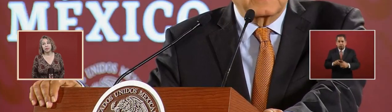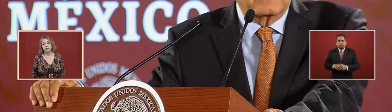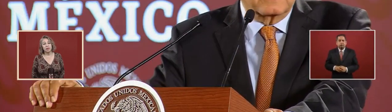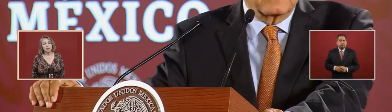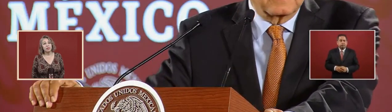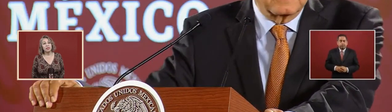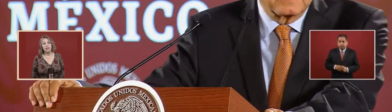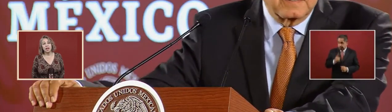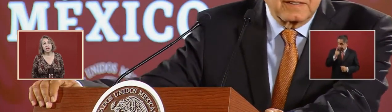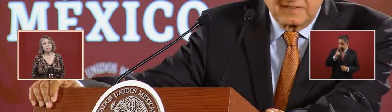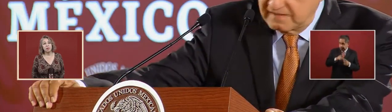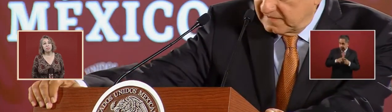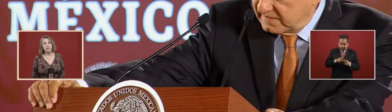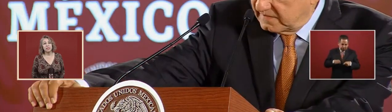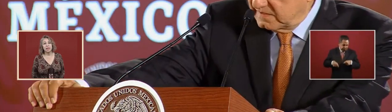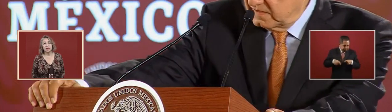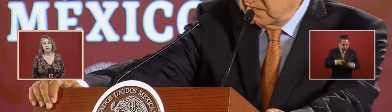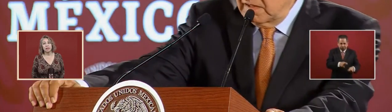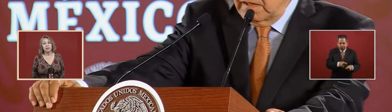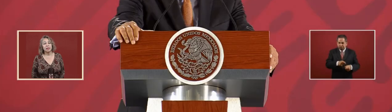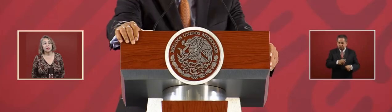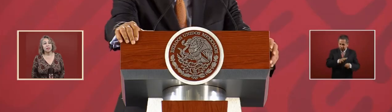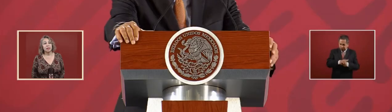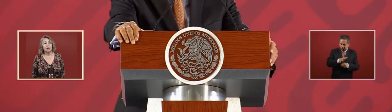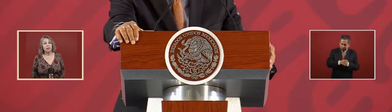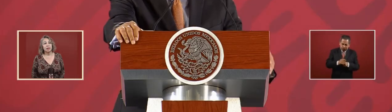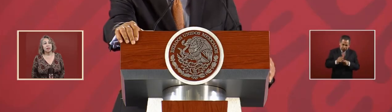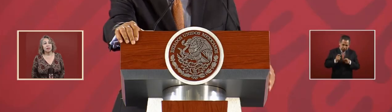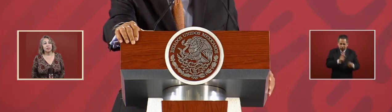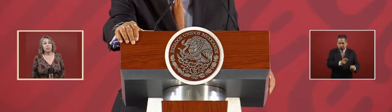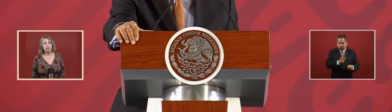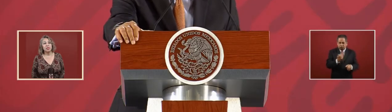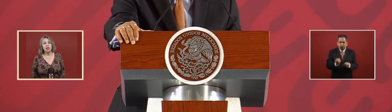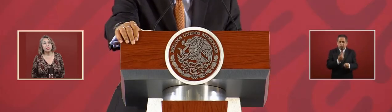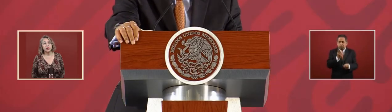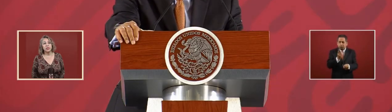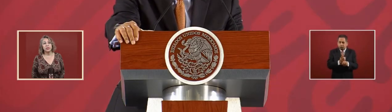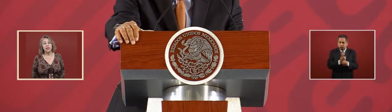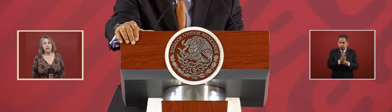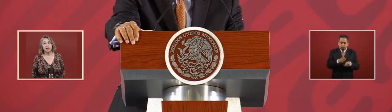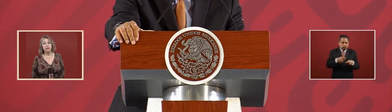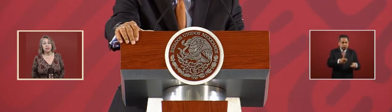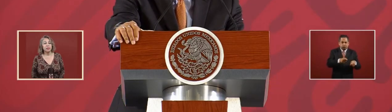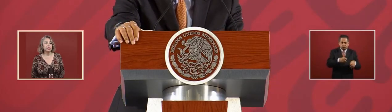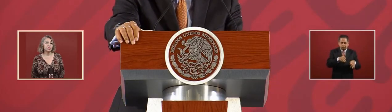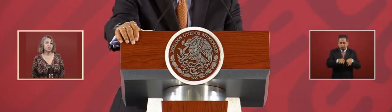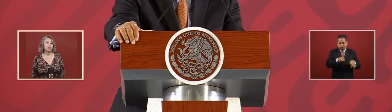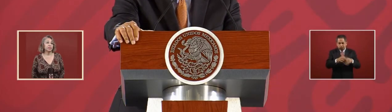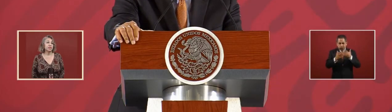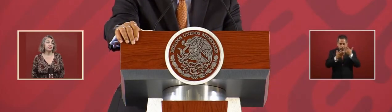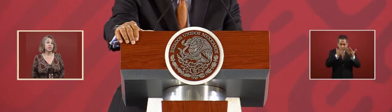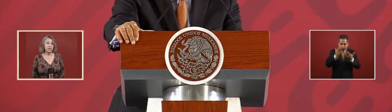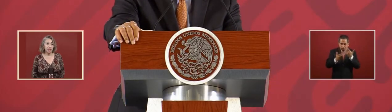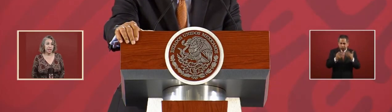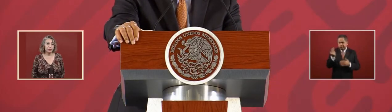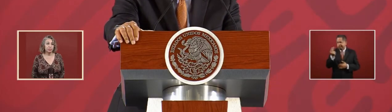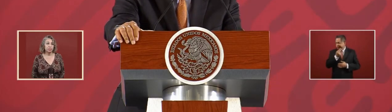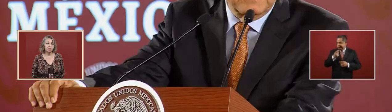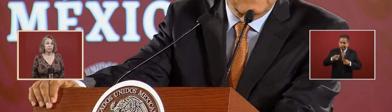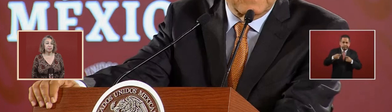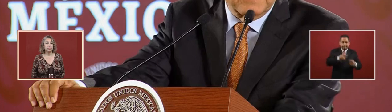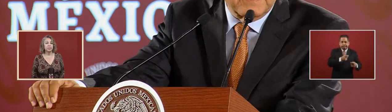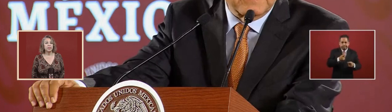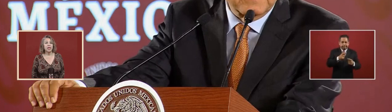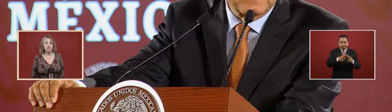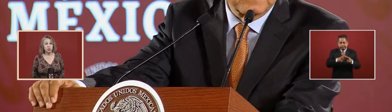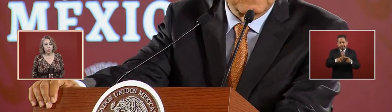no les falte, that they not be missing la oportunidad, the opportunity de estudiar, to study y